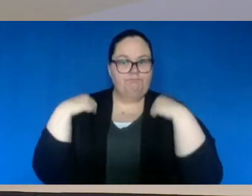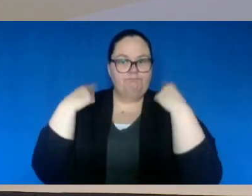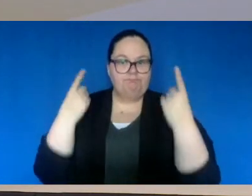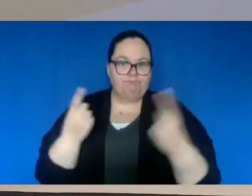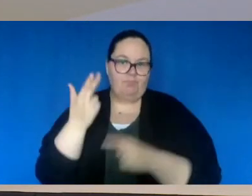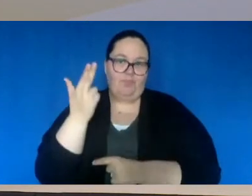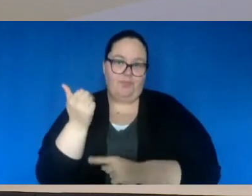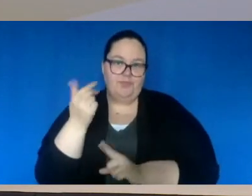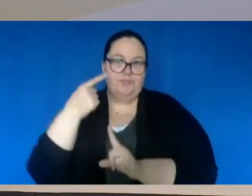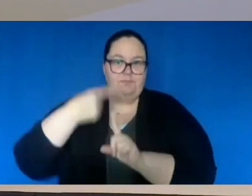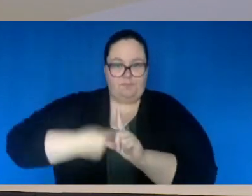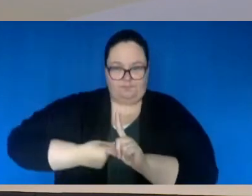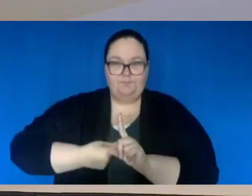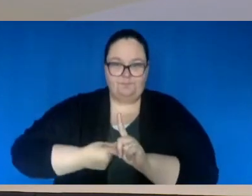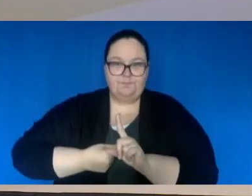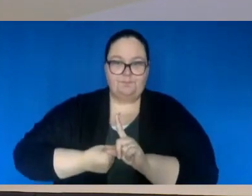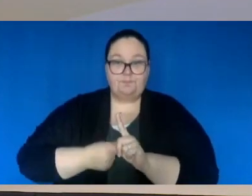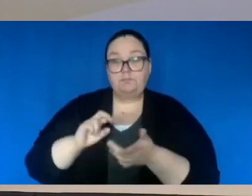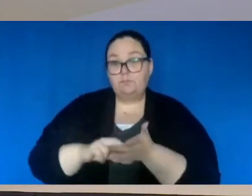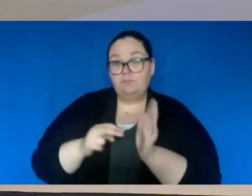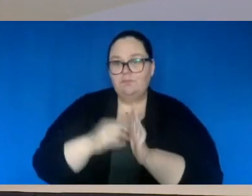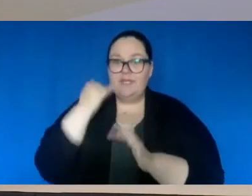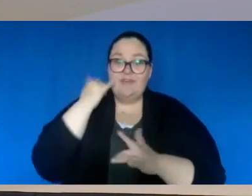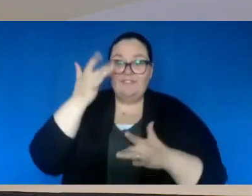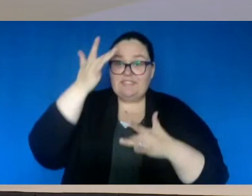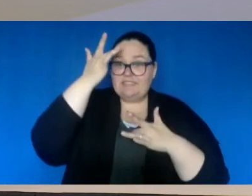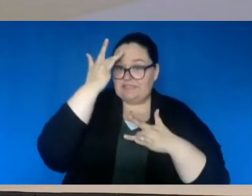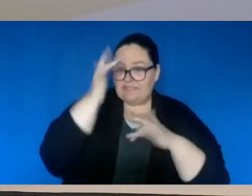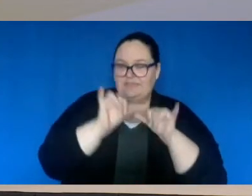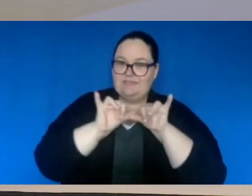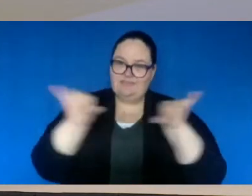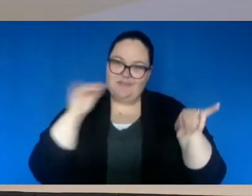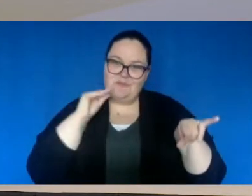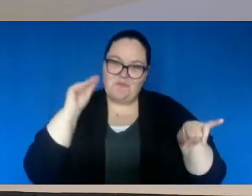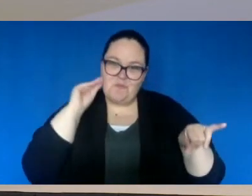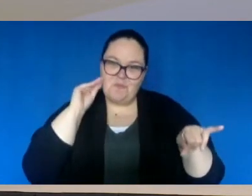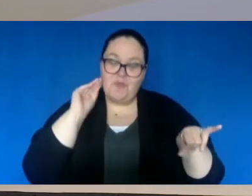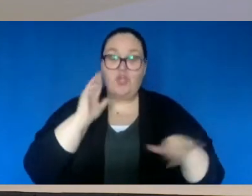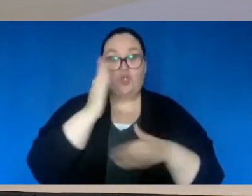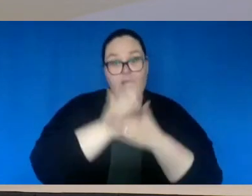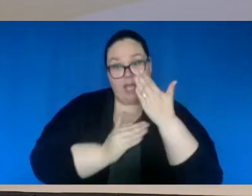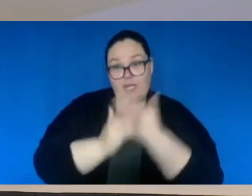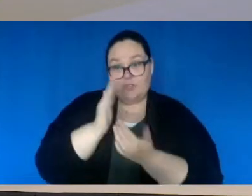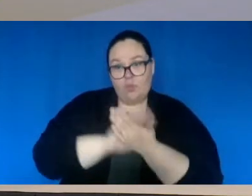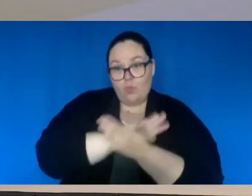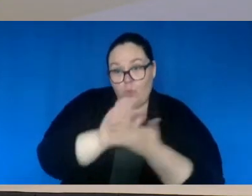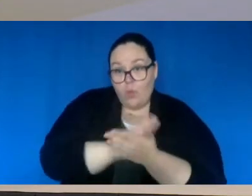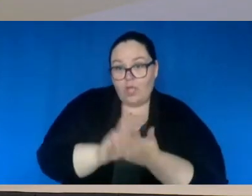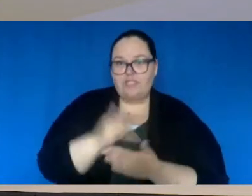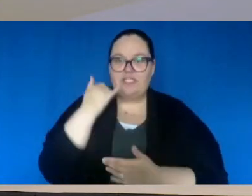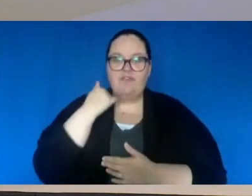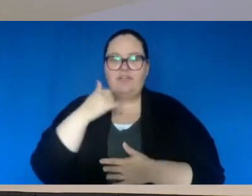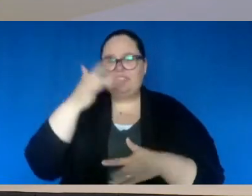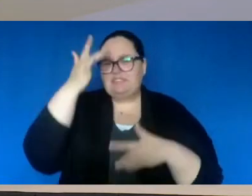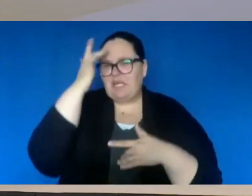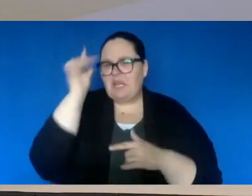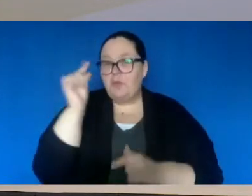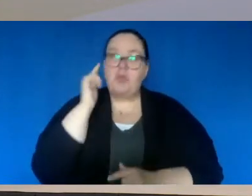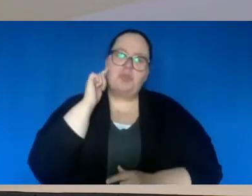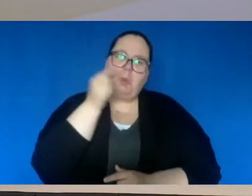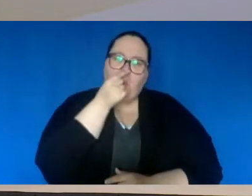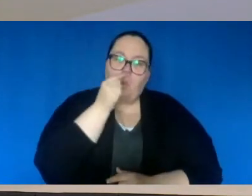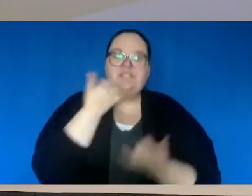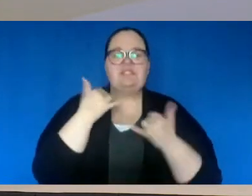months. This includes staying home when sick, washing your hands often, getting tested if you have symptoms, keeping your circle of